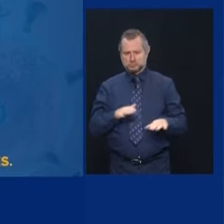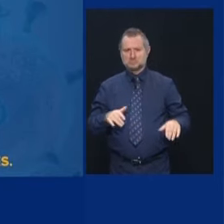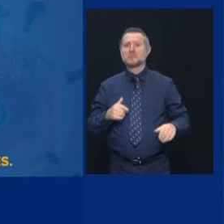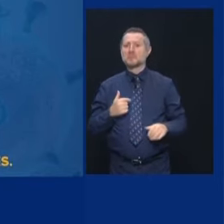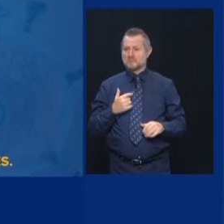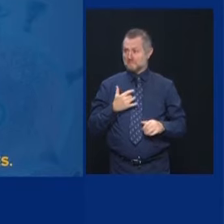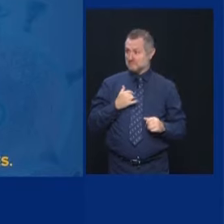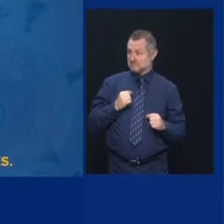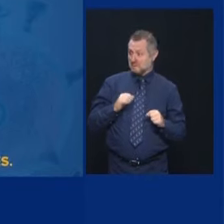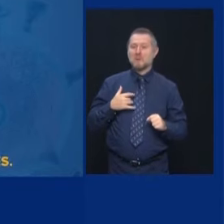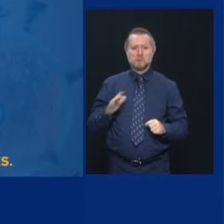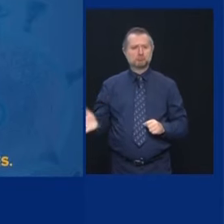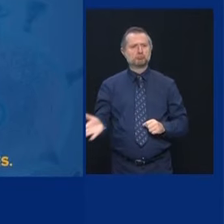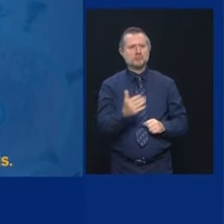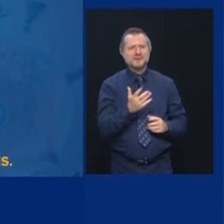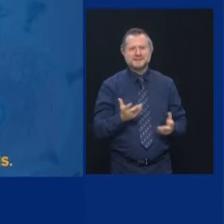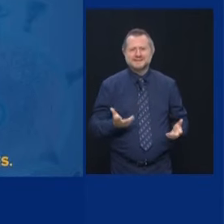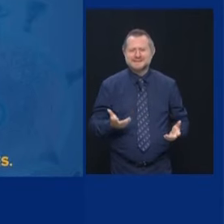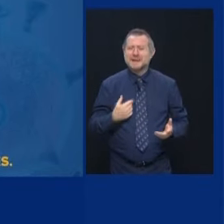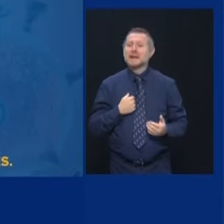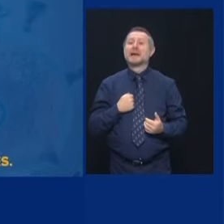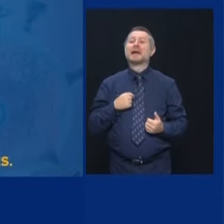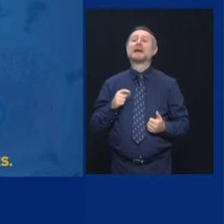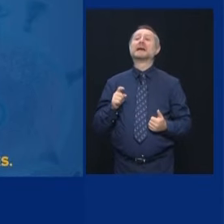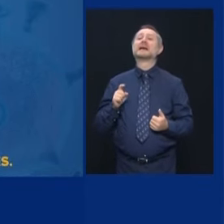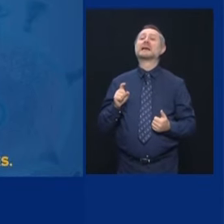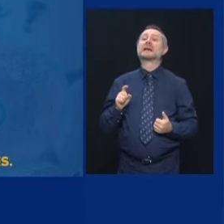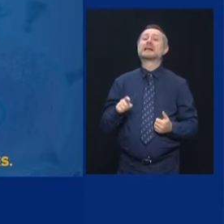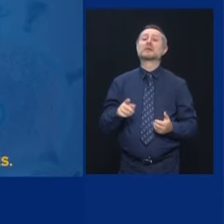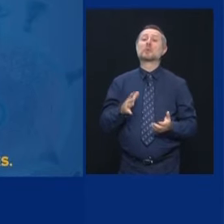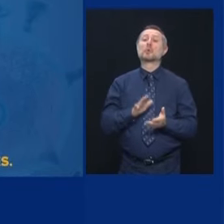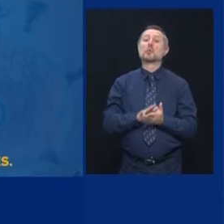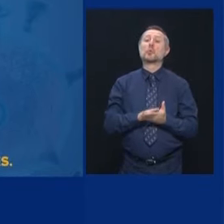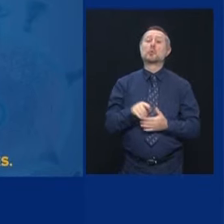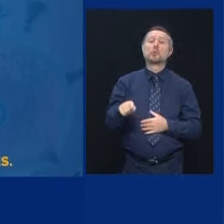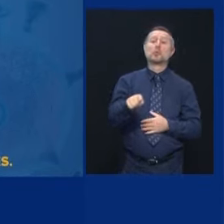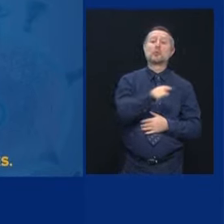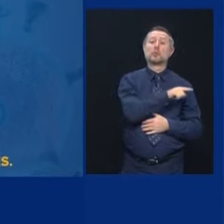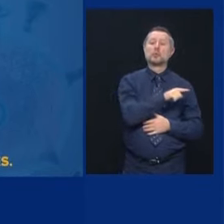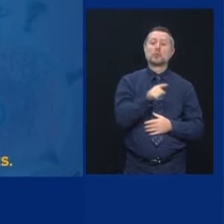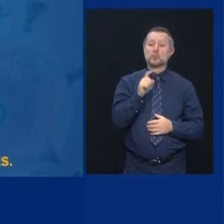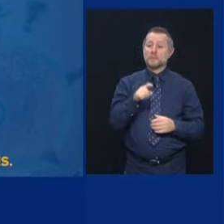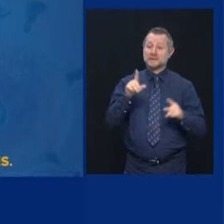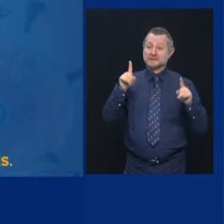schools in these areas, not all of them have been tested.